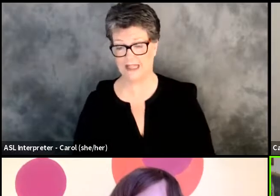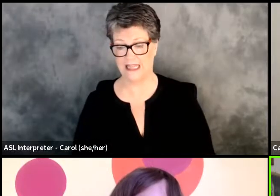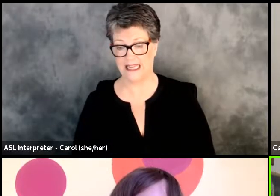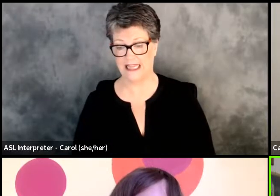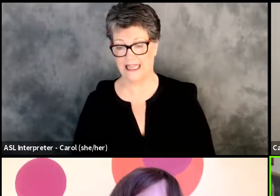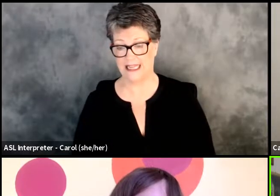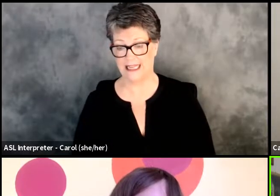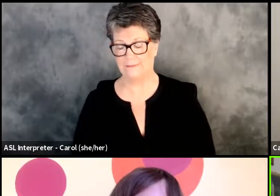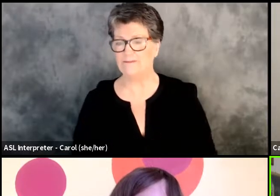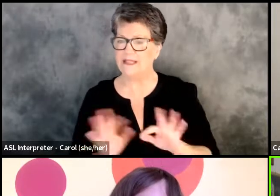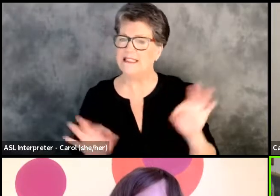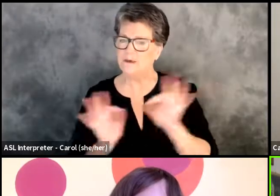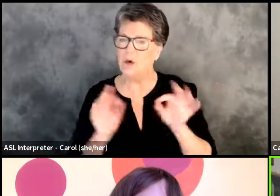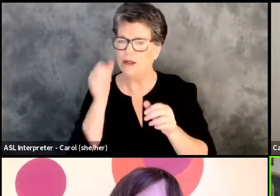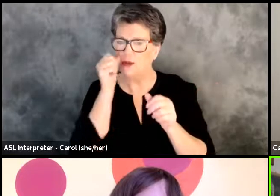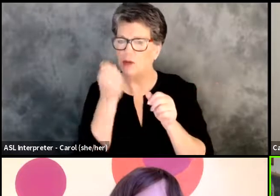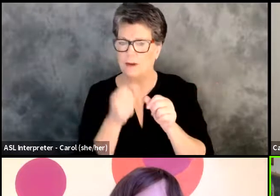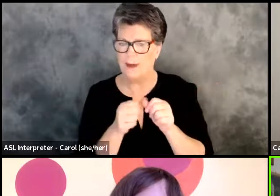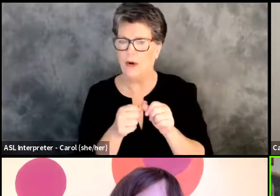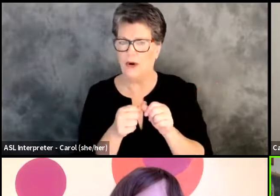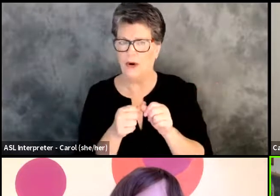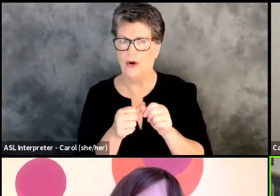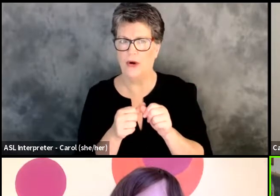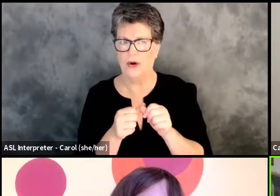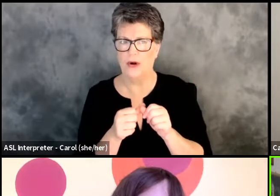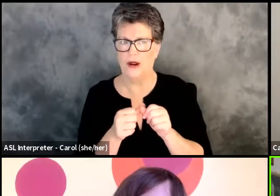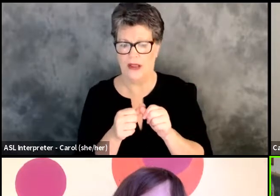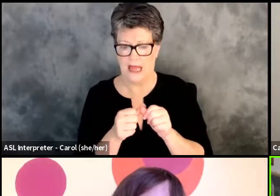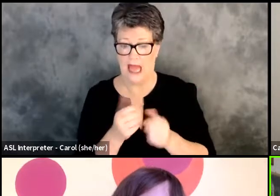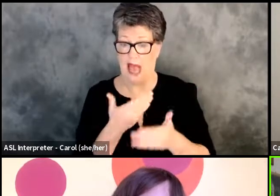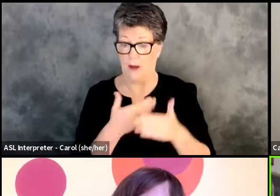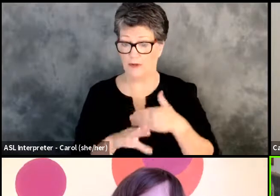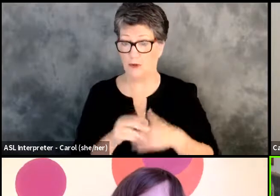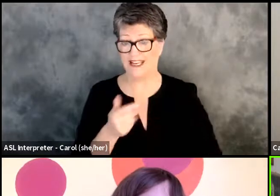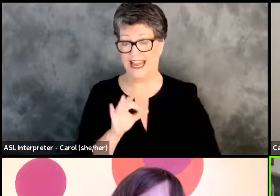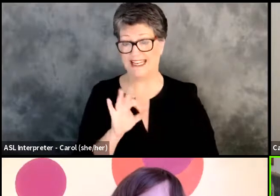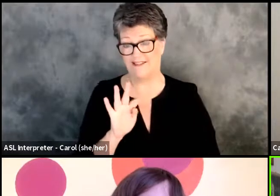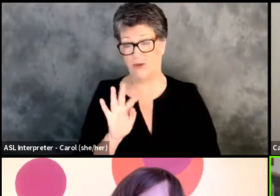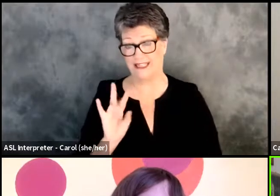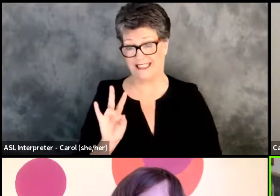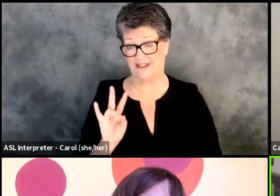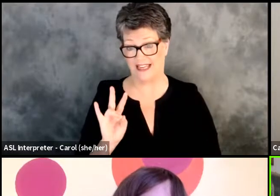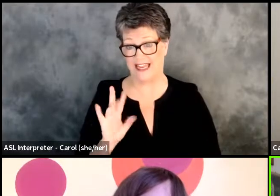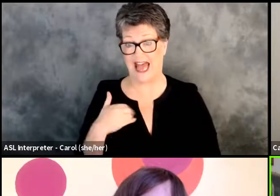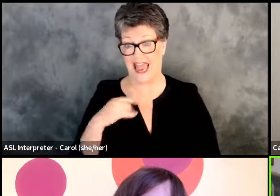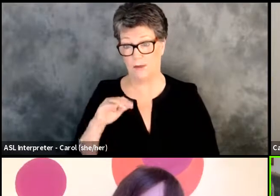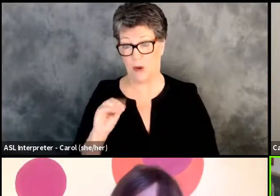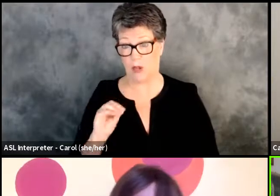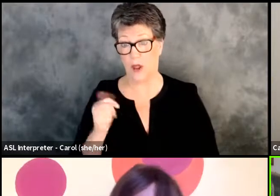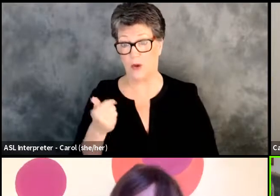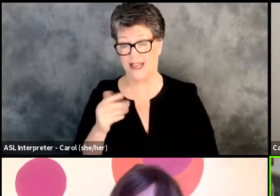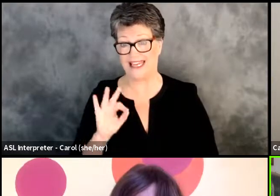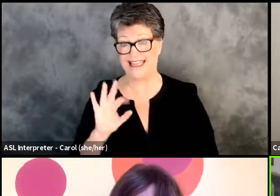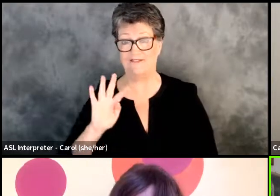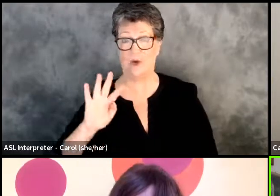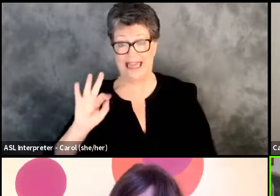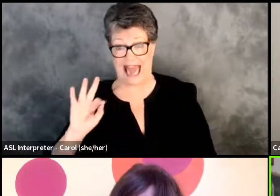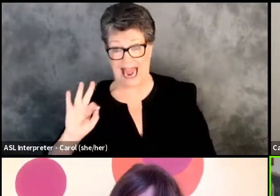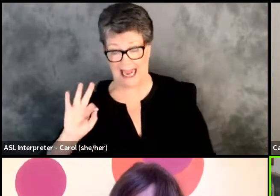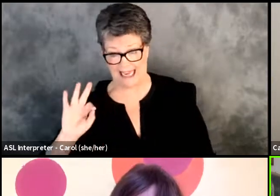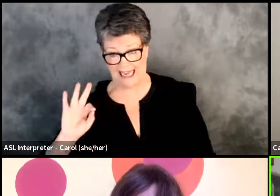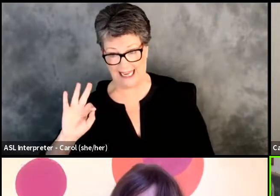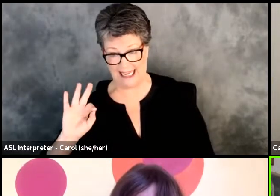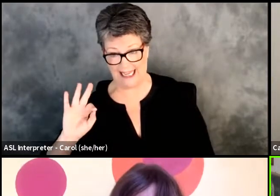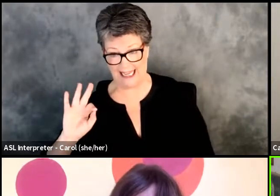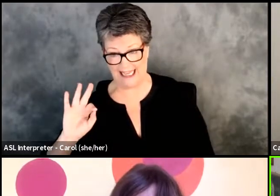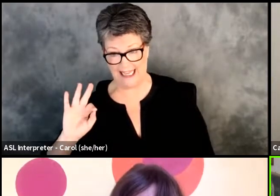It's important to remember that I was born in 1947. I had polio in 1949.